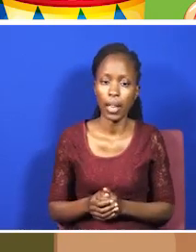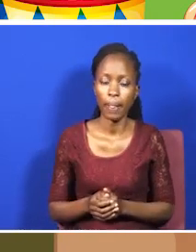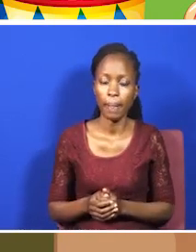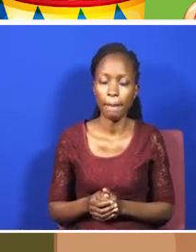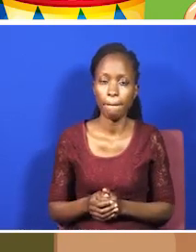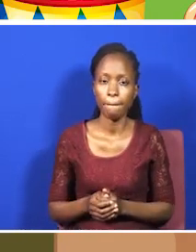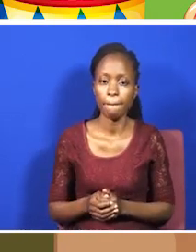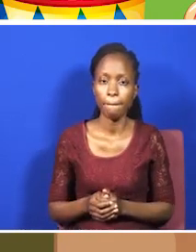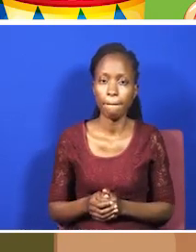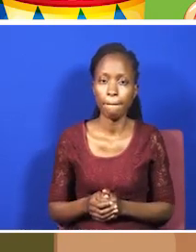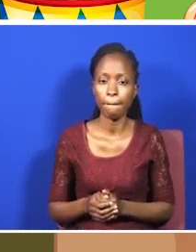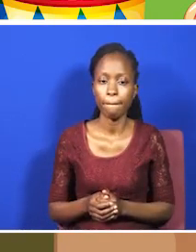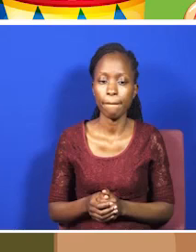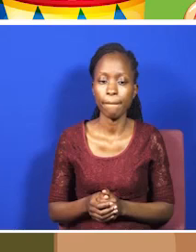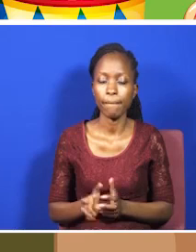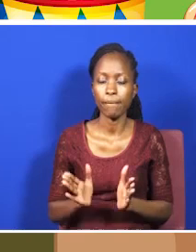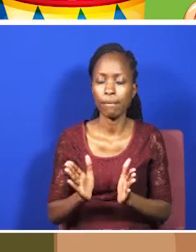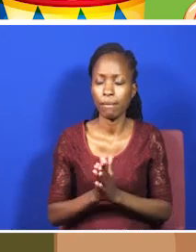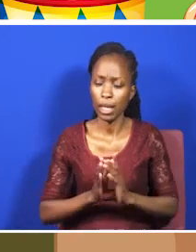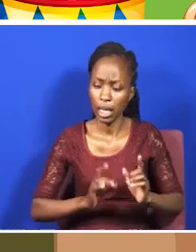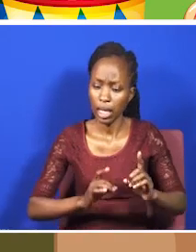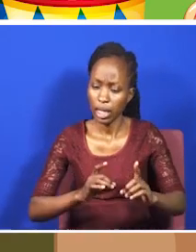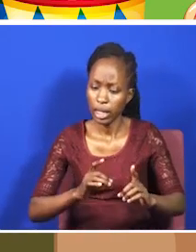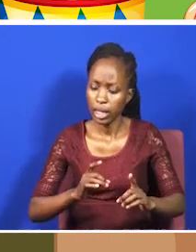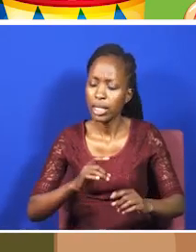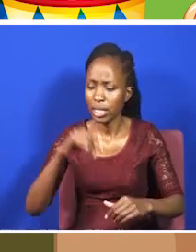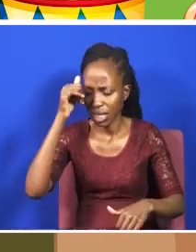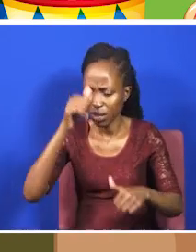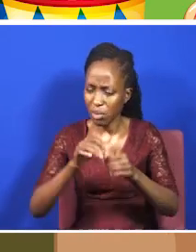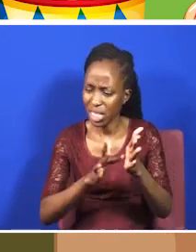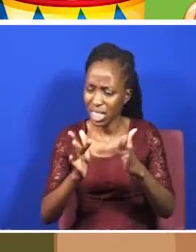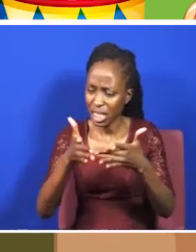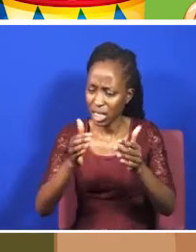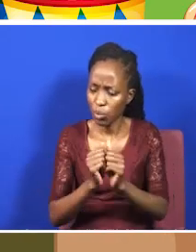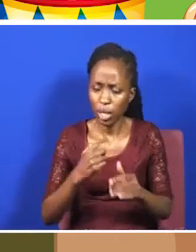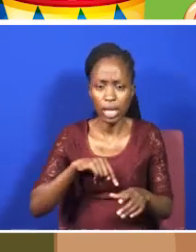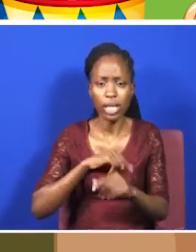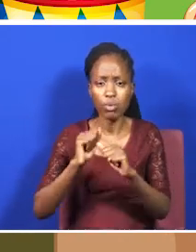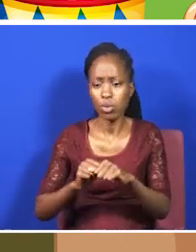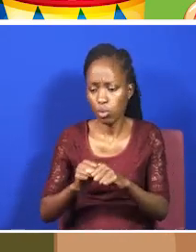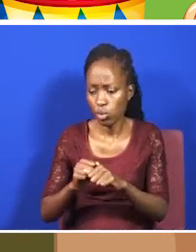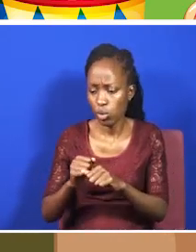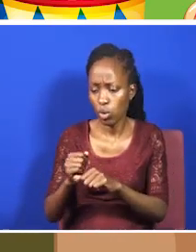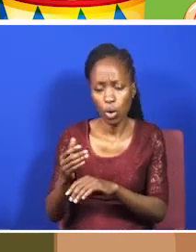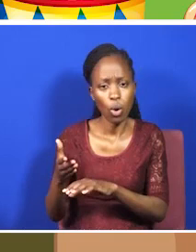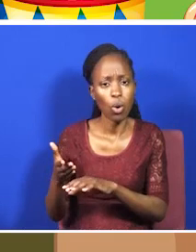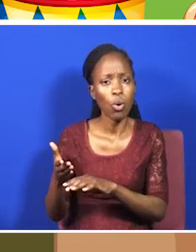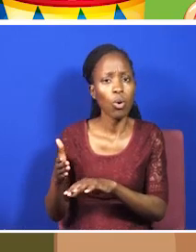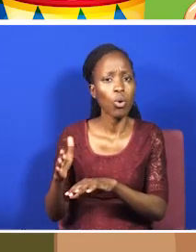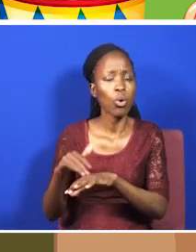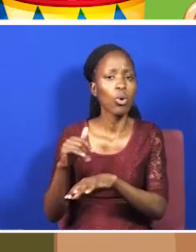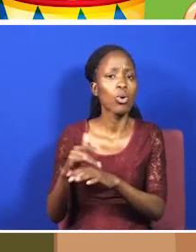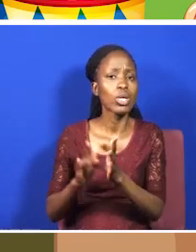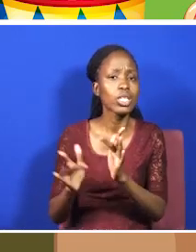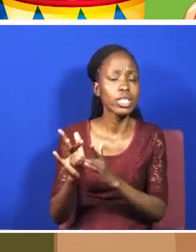capsize or they will drown. And so they quickly remembered, Jesus is in this